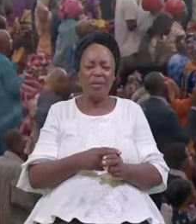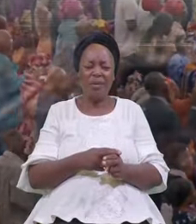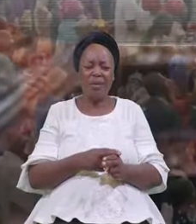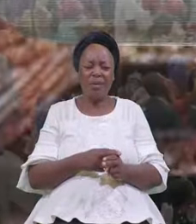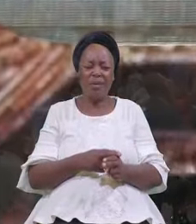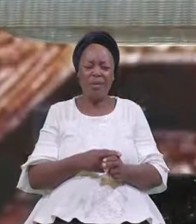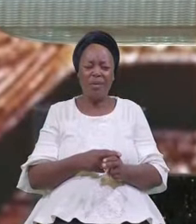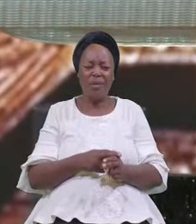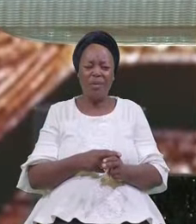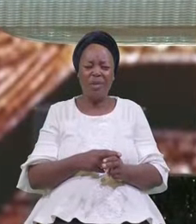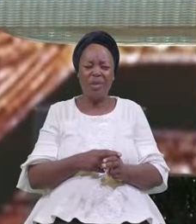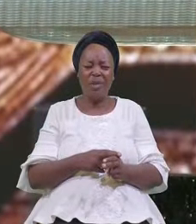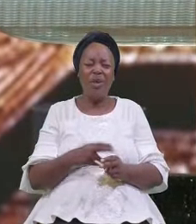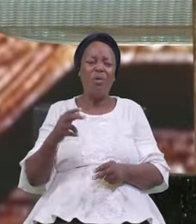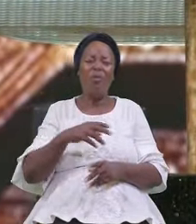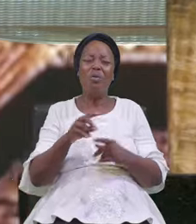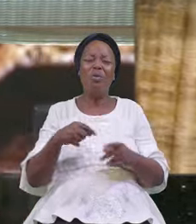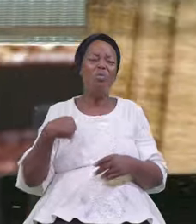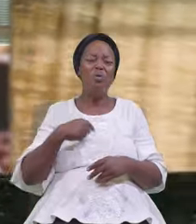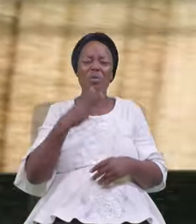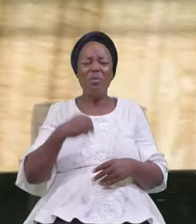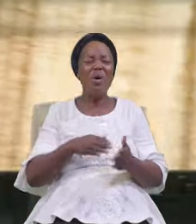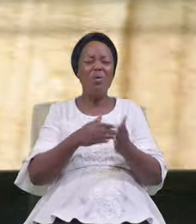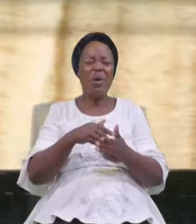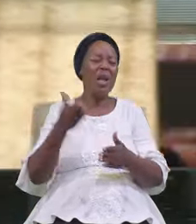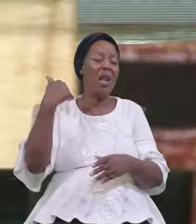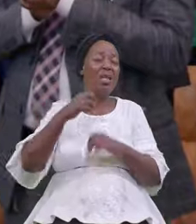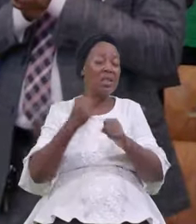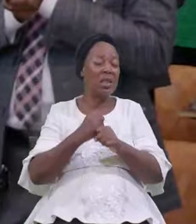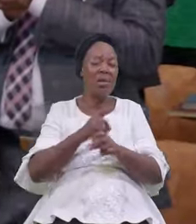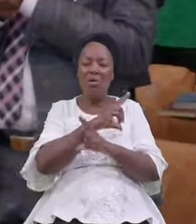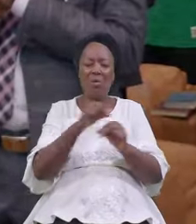Were we weak last year? No weakness this year.